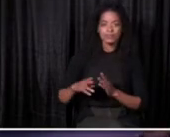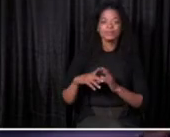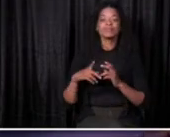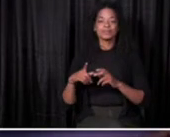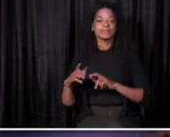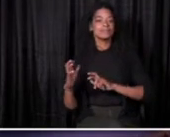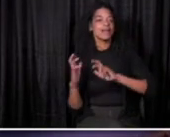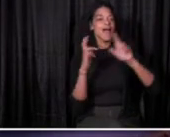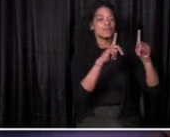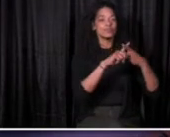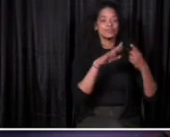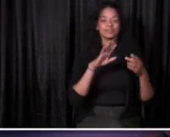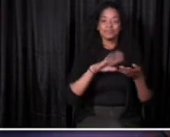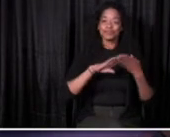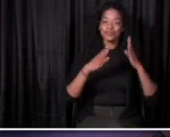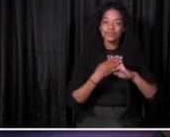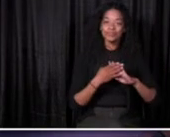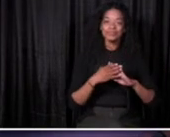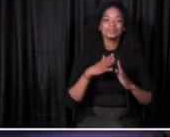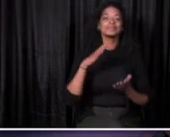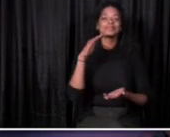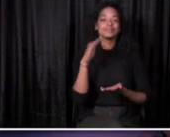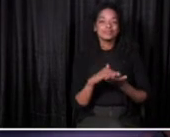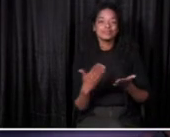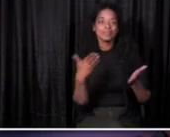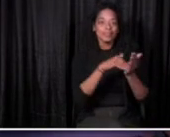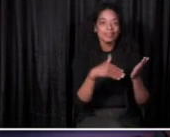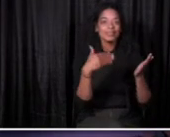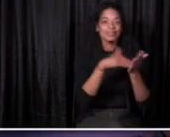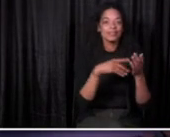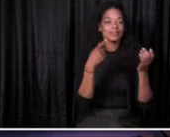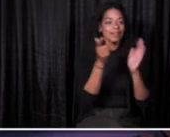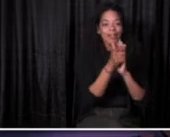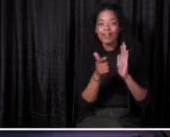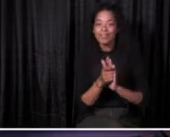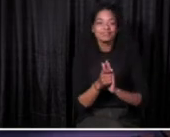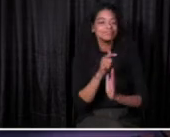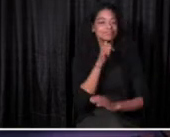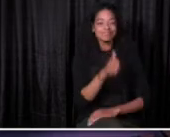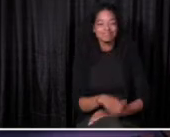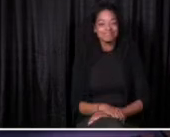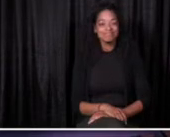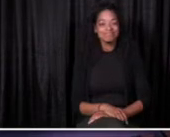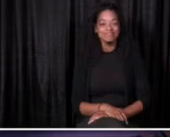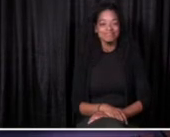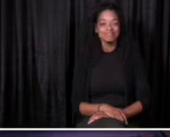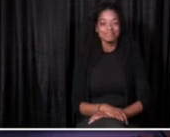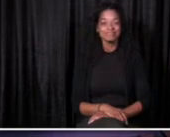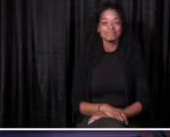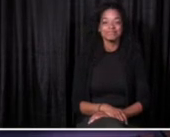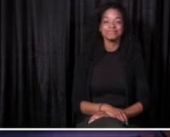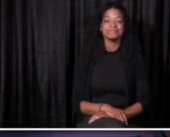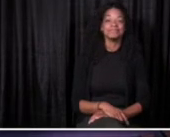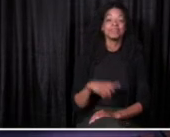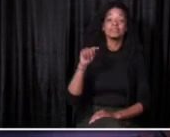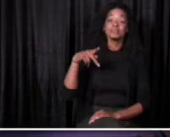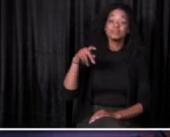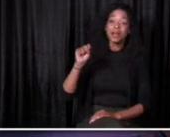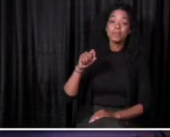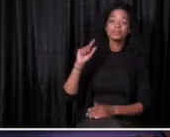lowering recidivism. The TOPS graduates cannot be here today, but